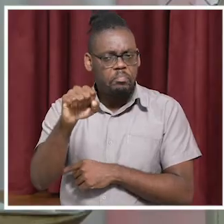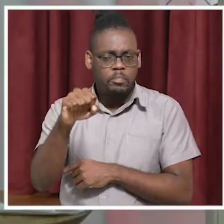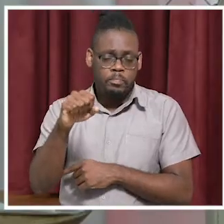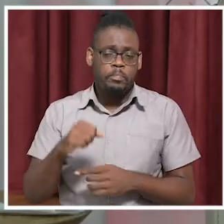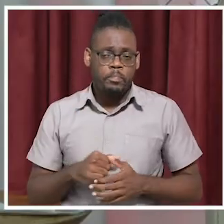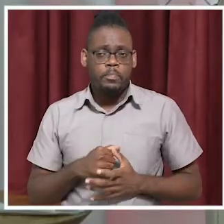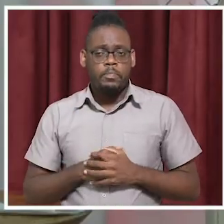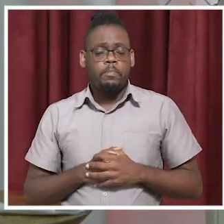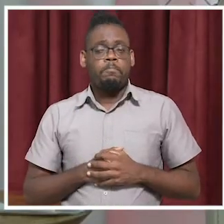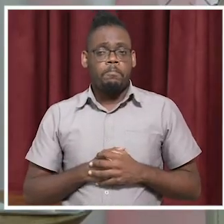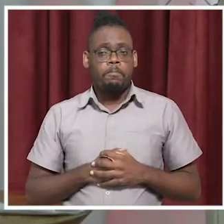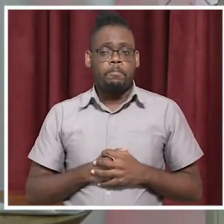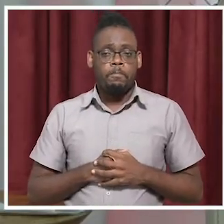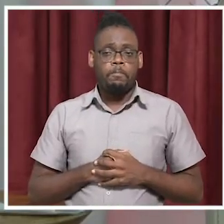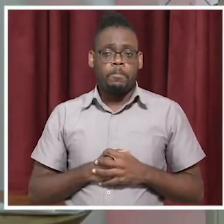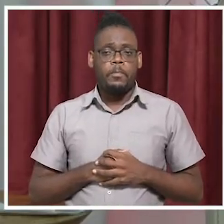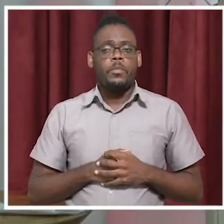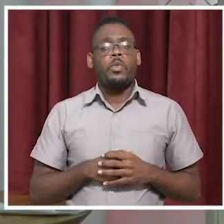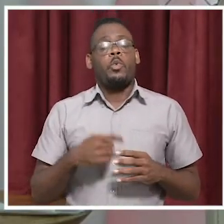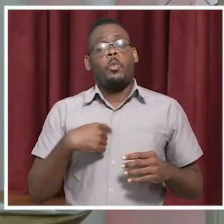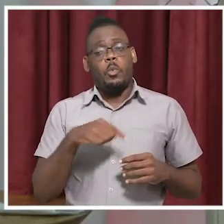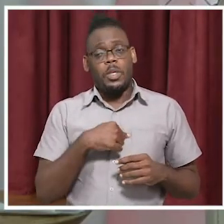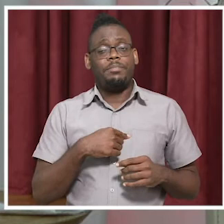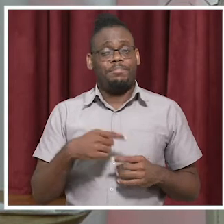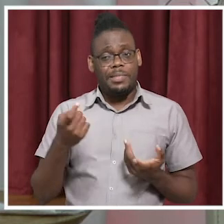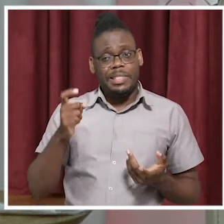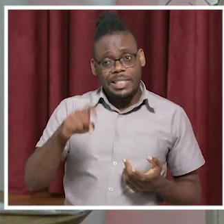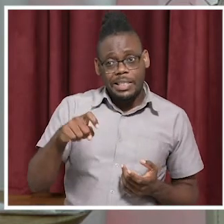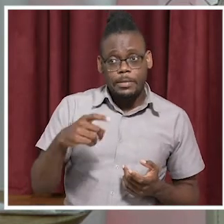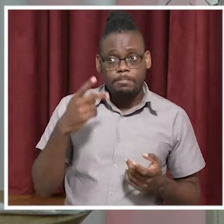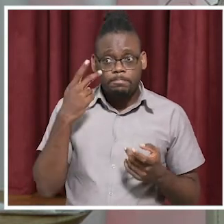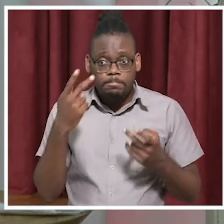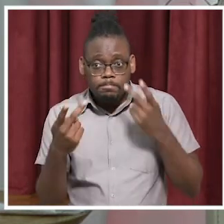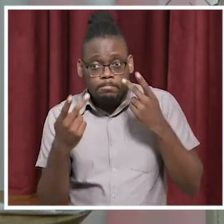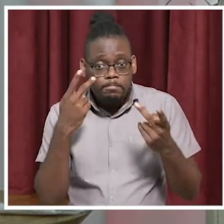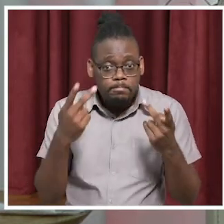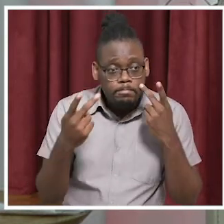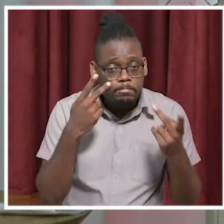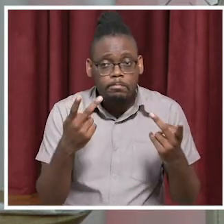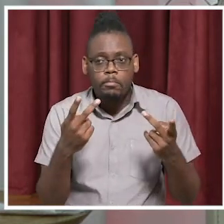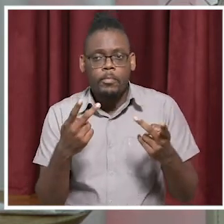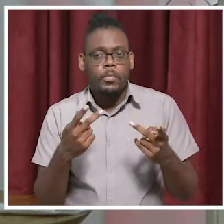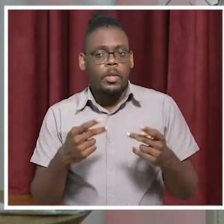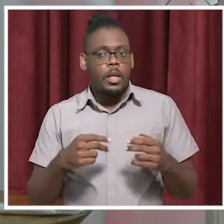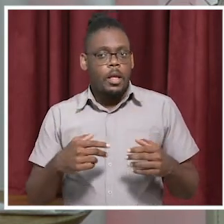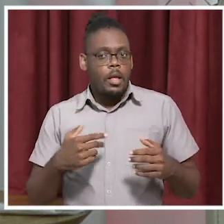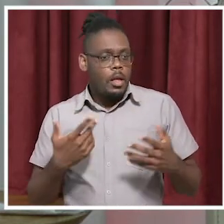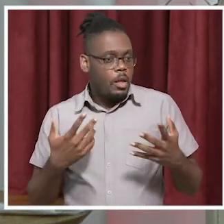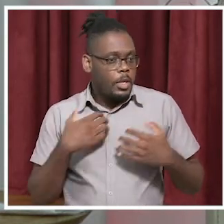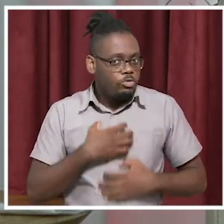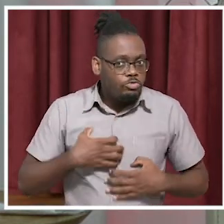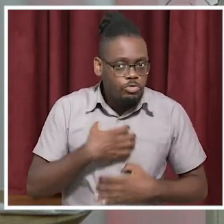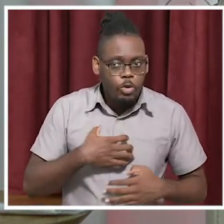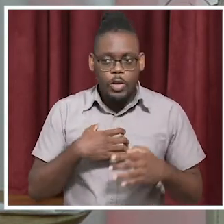they don't, because we definitely need to make sure that all of these efforts to reach persons who are out there. A lot of people are